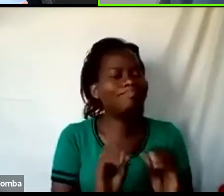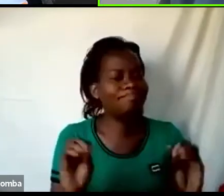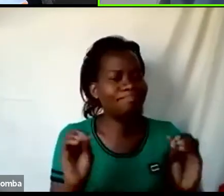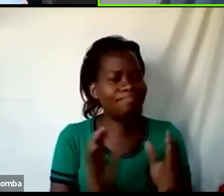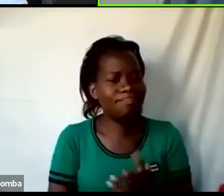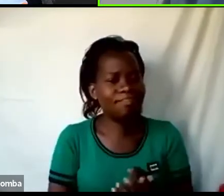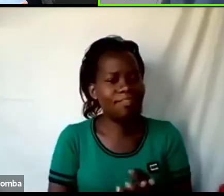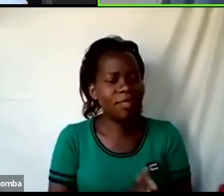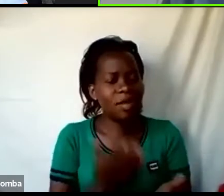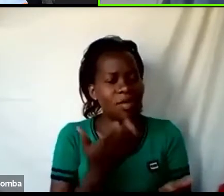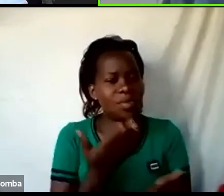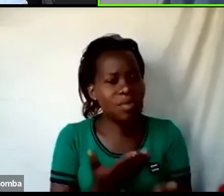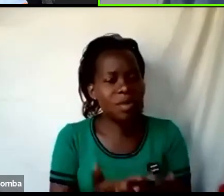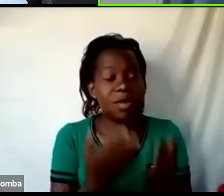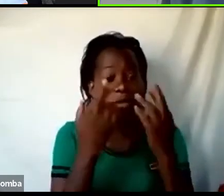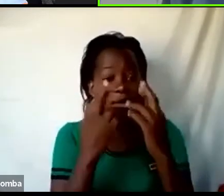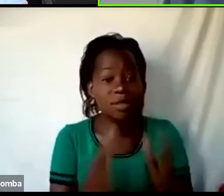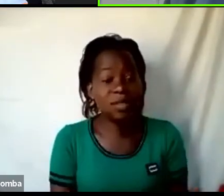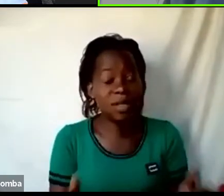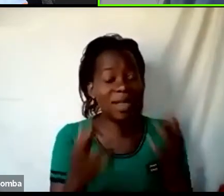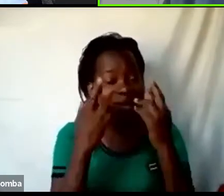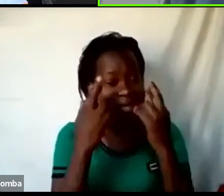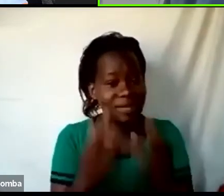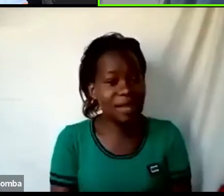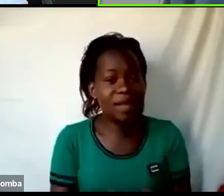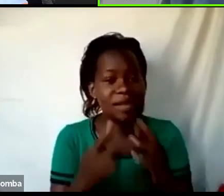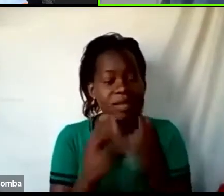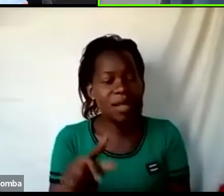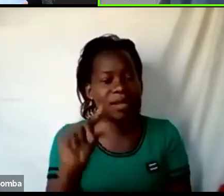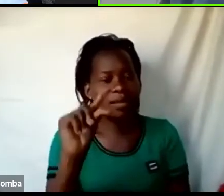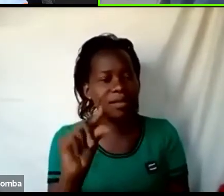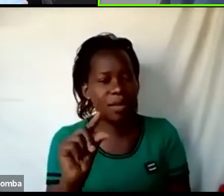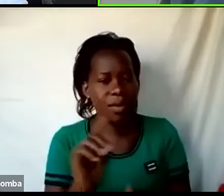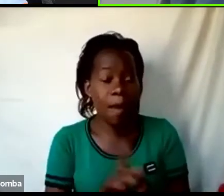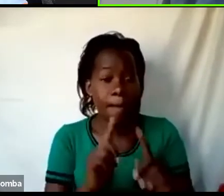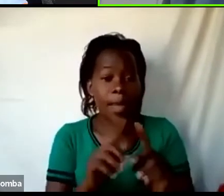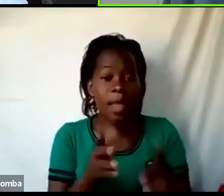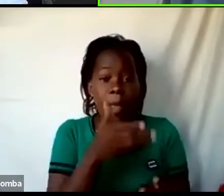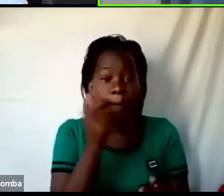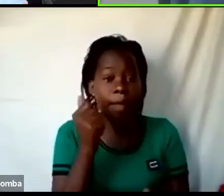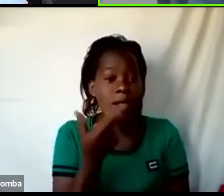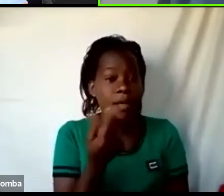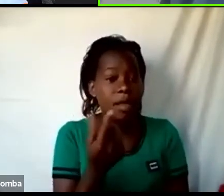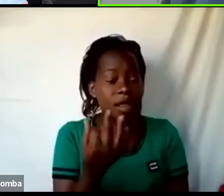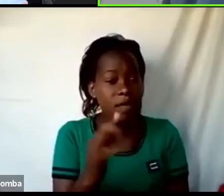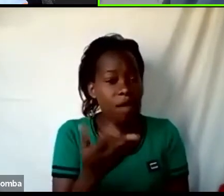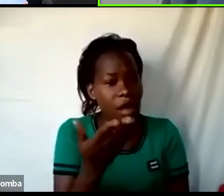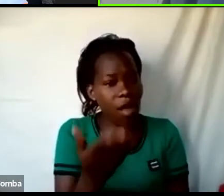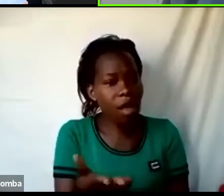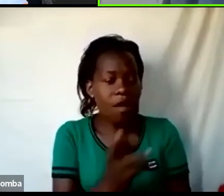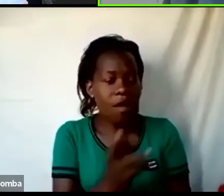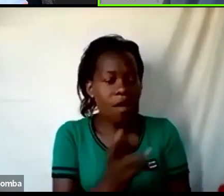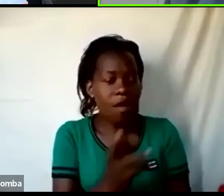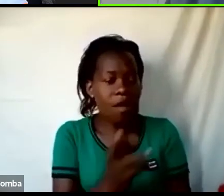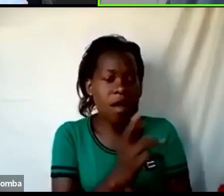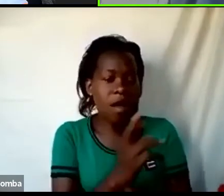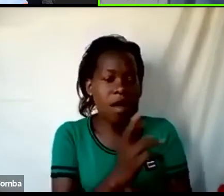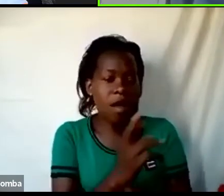small. But the best money, if you have a relative, a father, a brother who is working and can give you